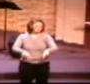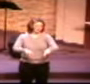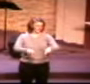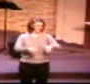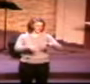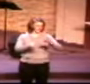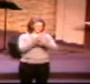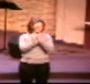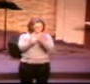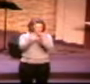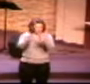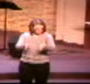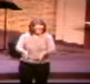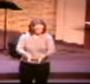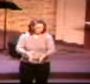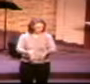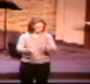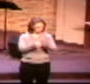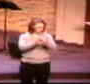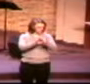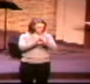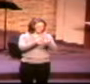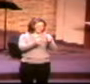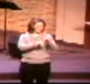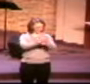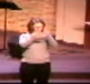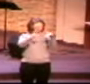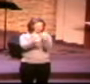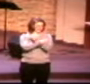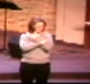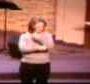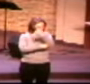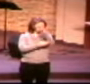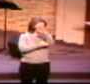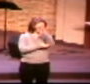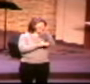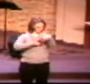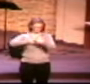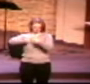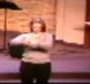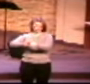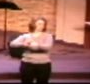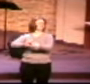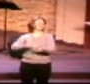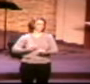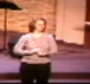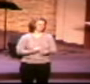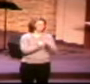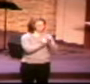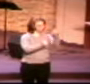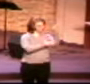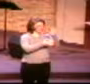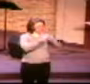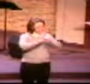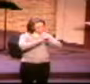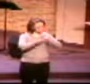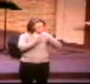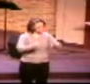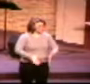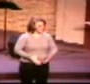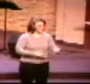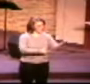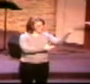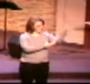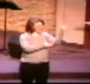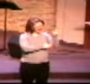to interpret the light and love of God. Because with God's interpretation came